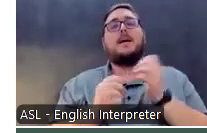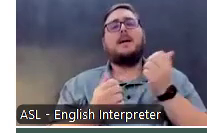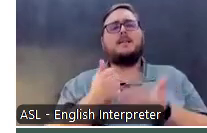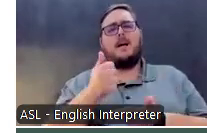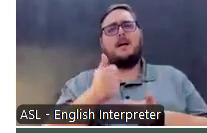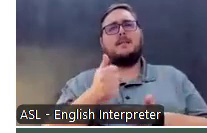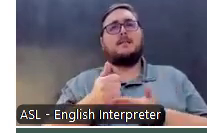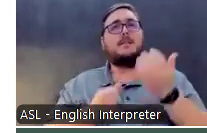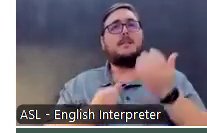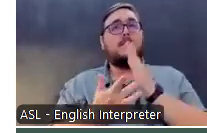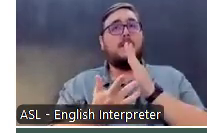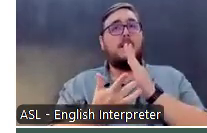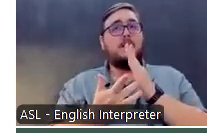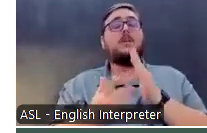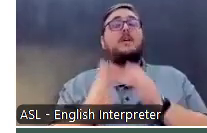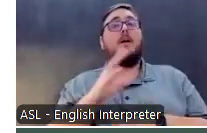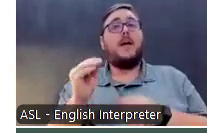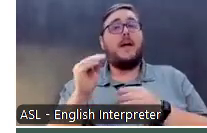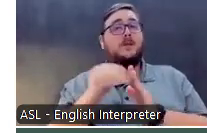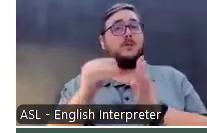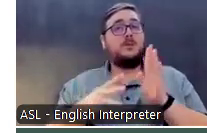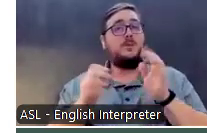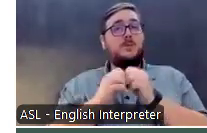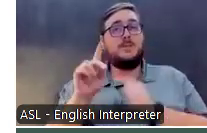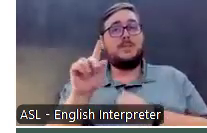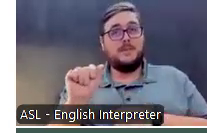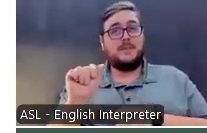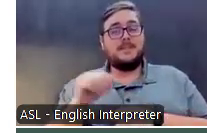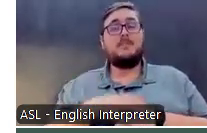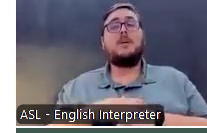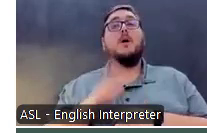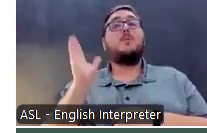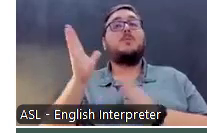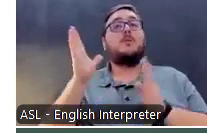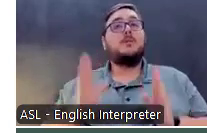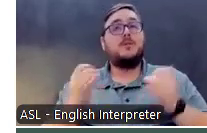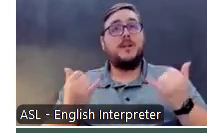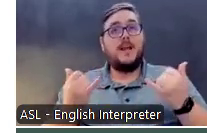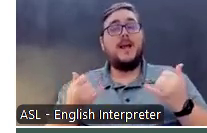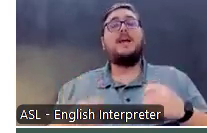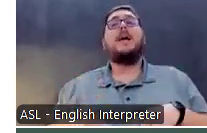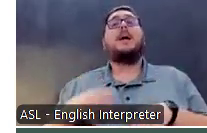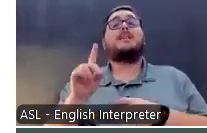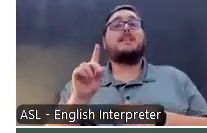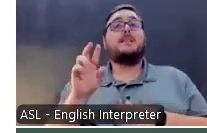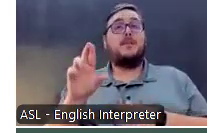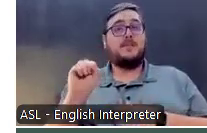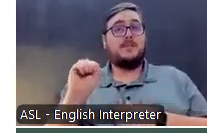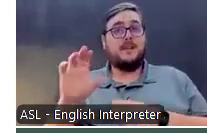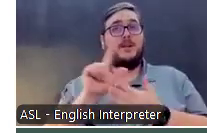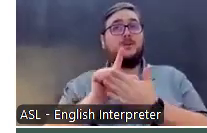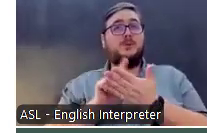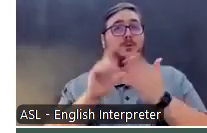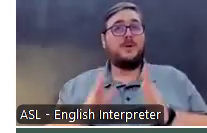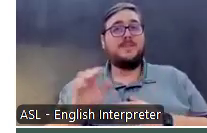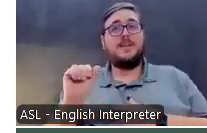with Disabilities. Our presenter today is one of Disability Rights South Carolina's attorneys, Amanda Hess, and I will let